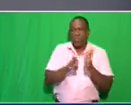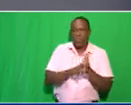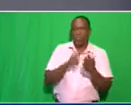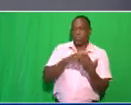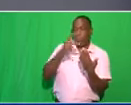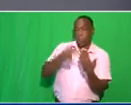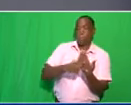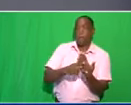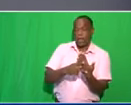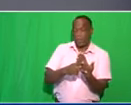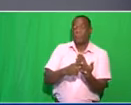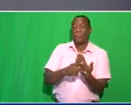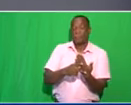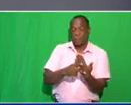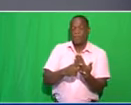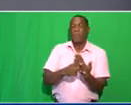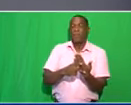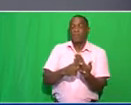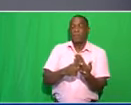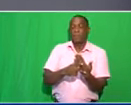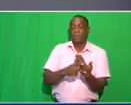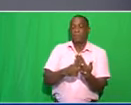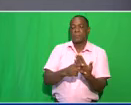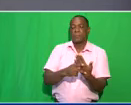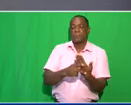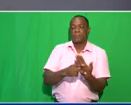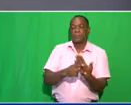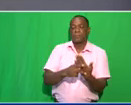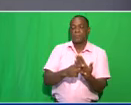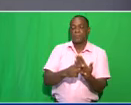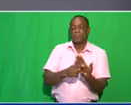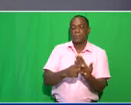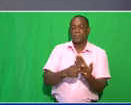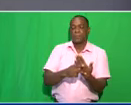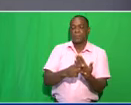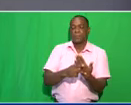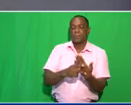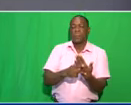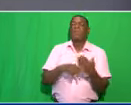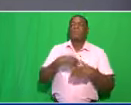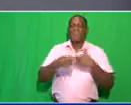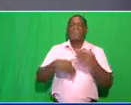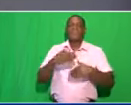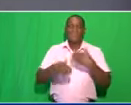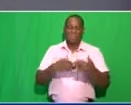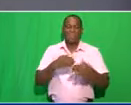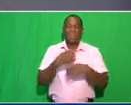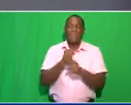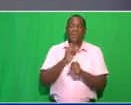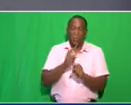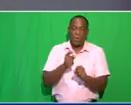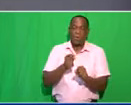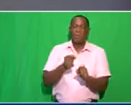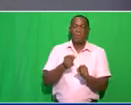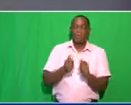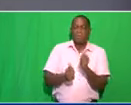to arrive at an increased relevance and efficiency.